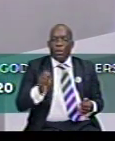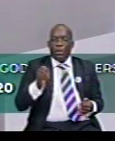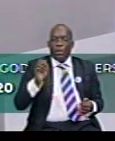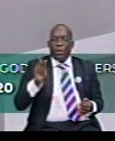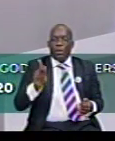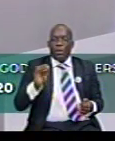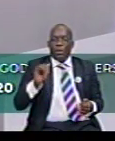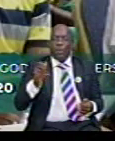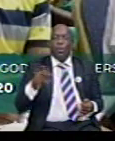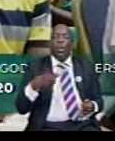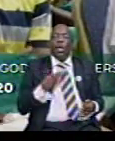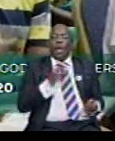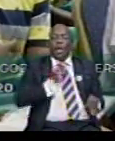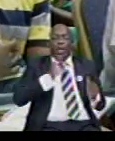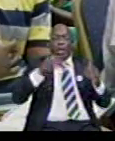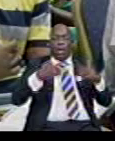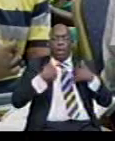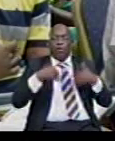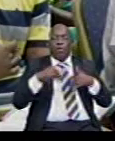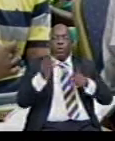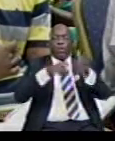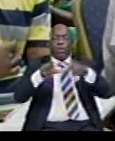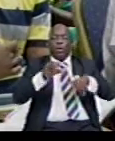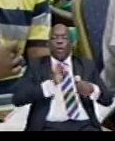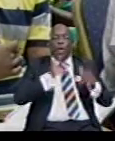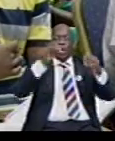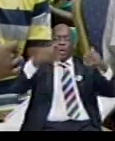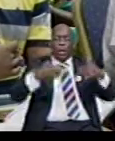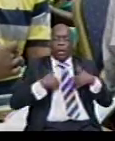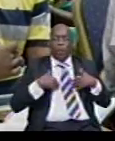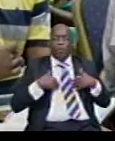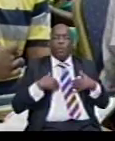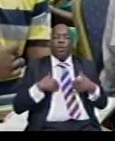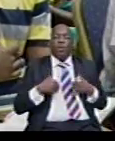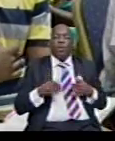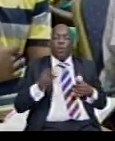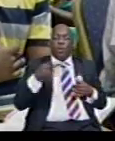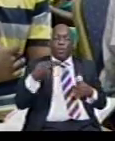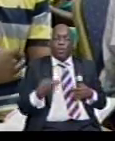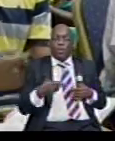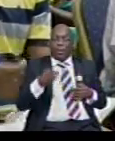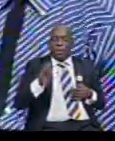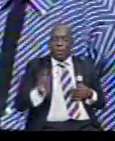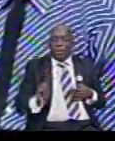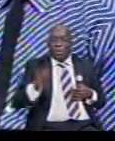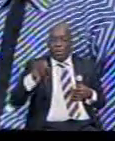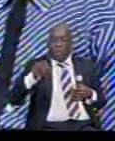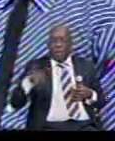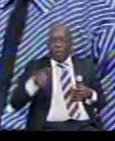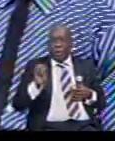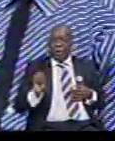Hezekiah's healing. I have Hezekiah's healing.